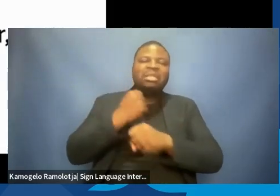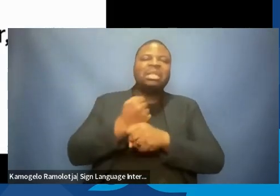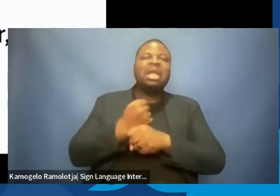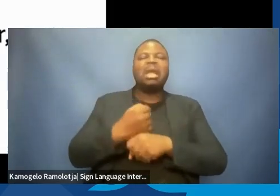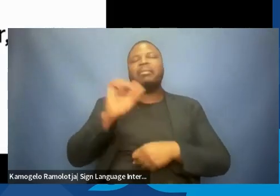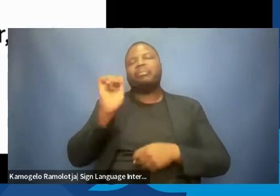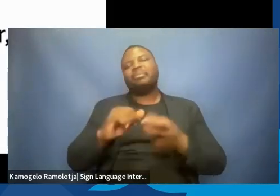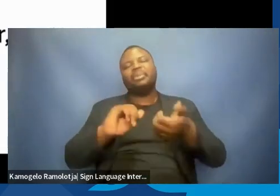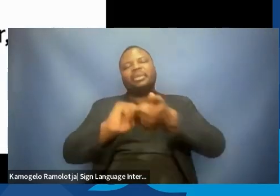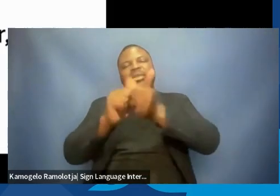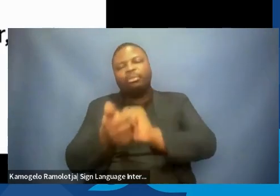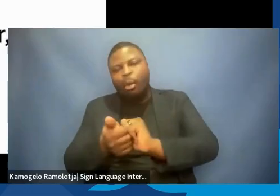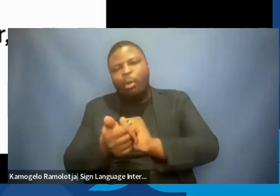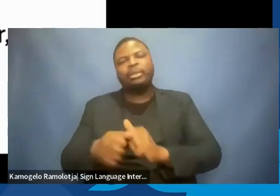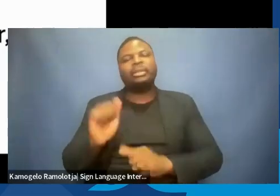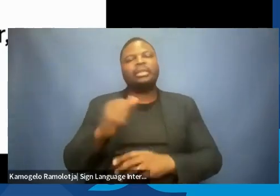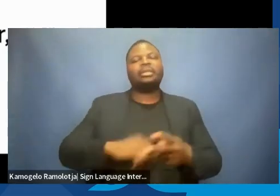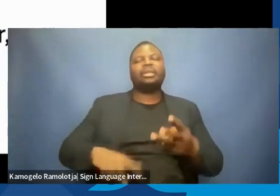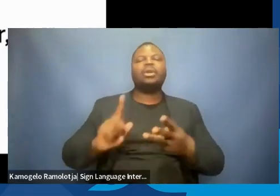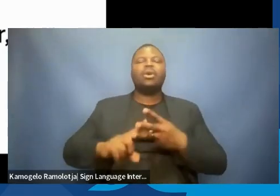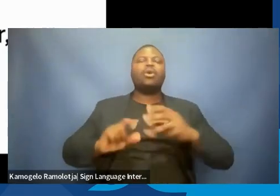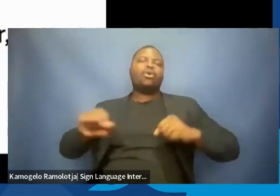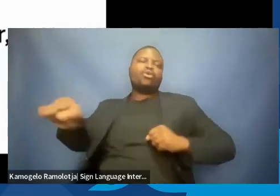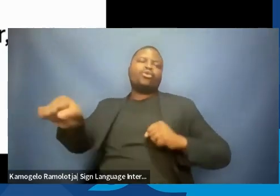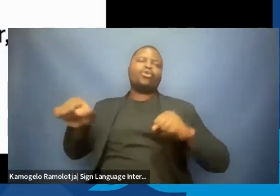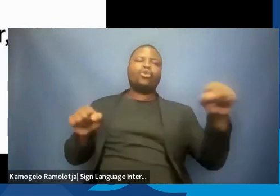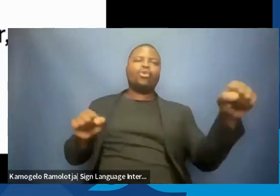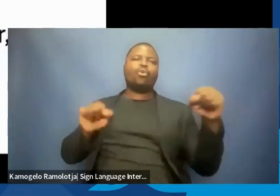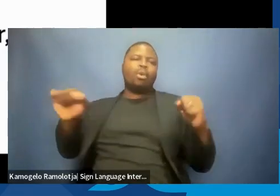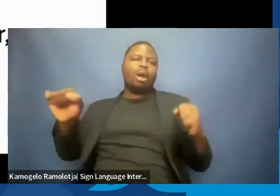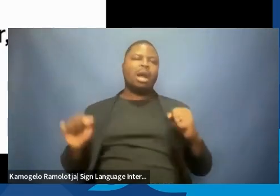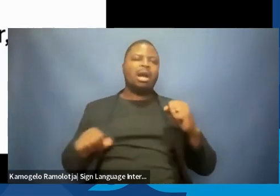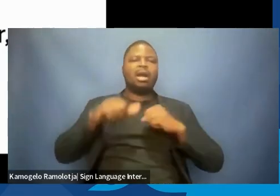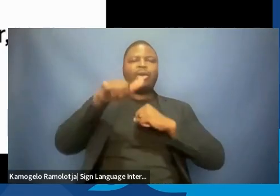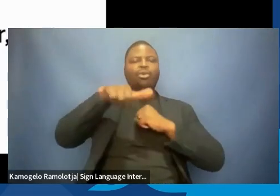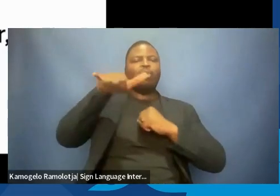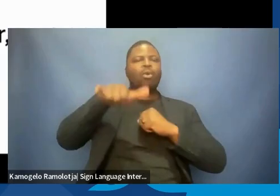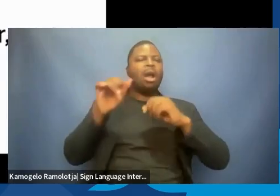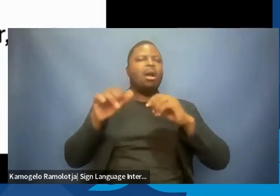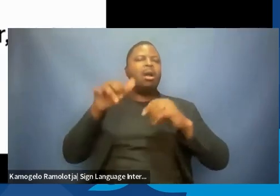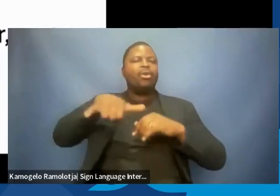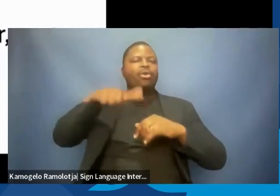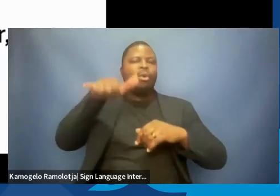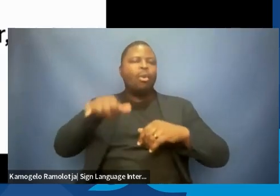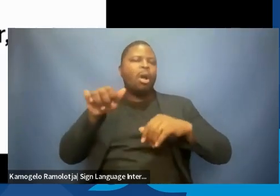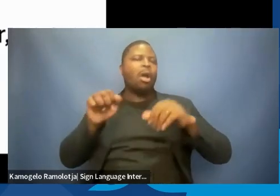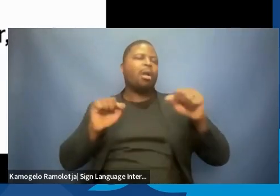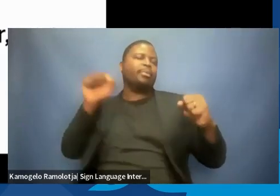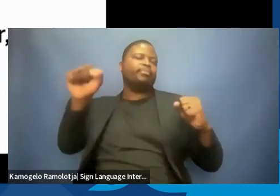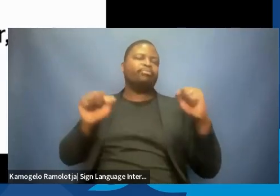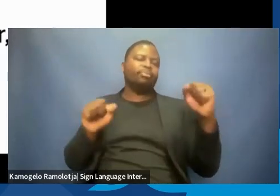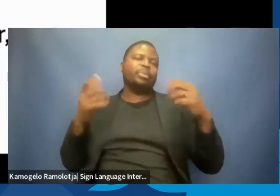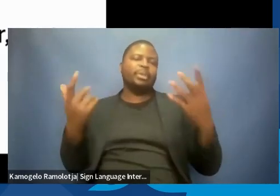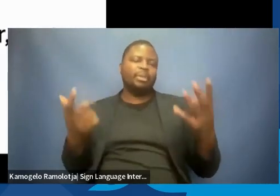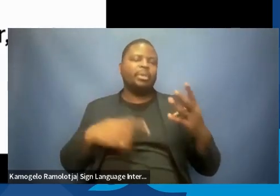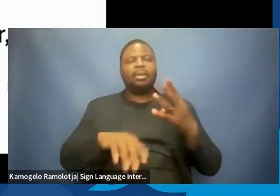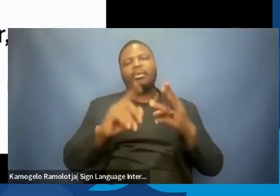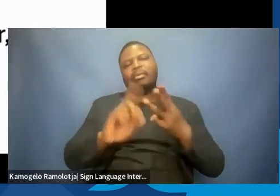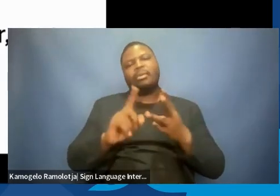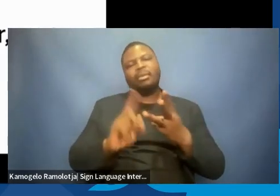Recreational activities that we try and offer at the sites include different types of games, including board games,